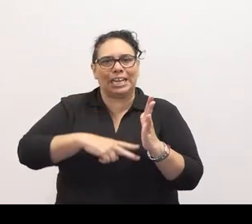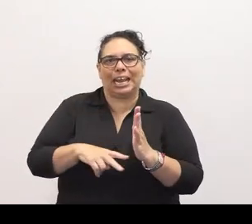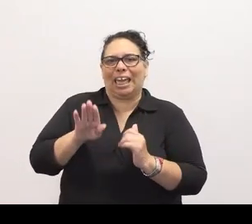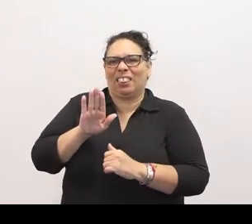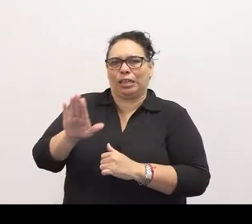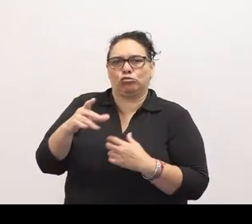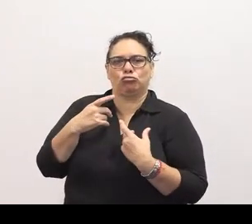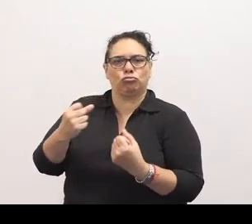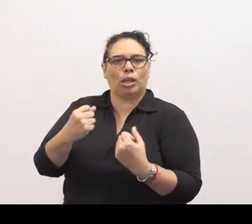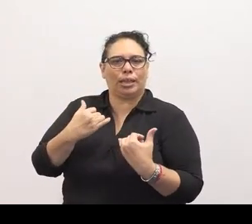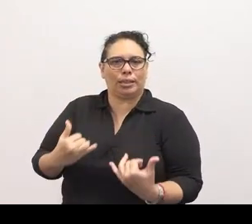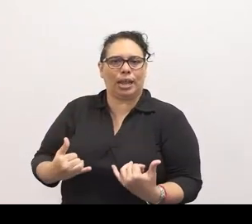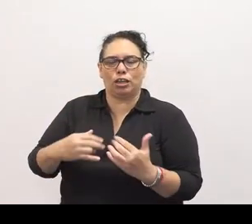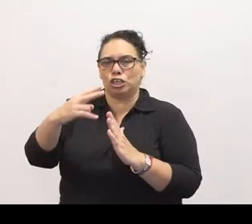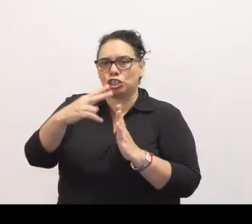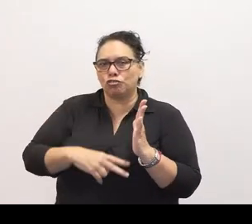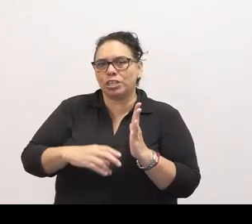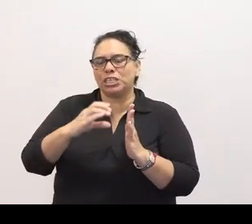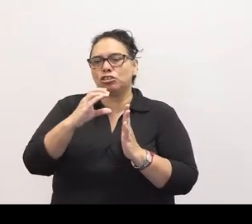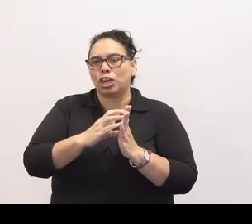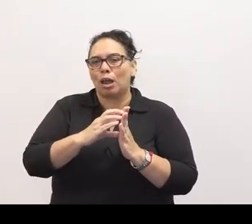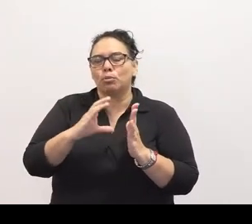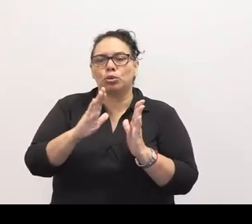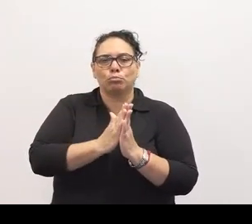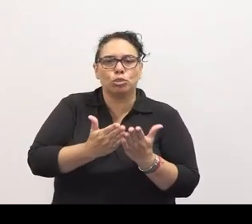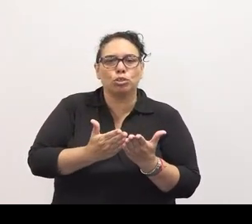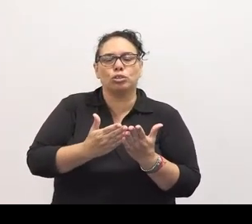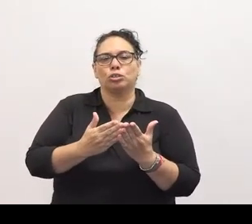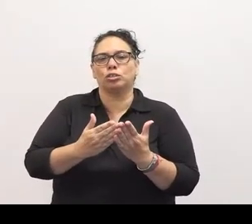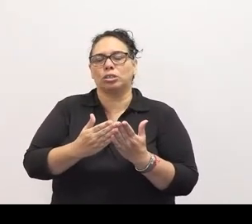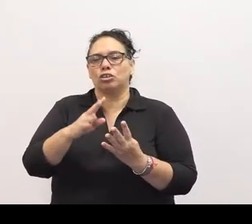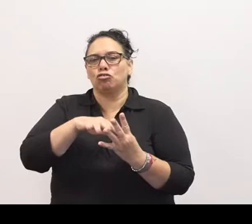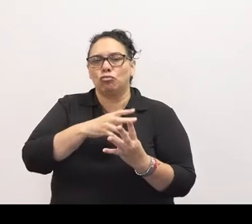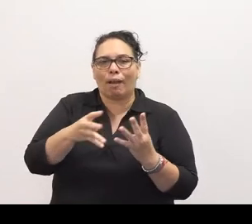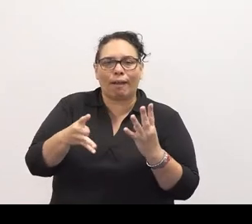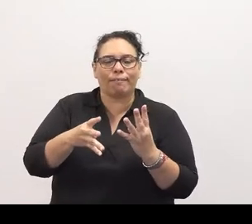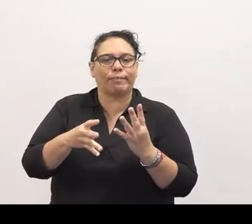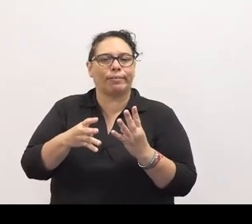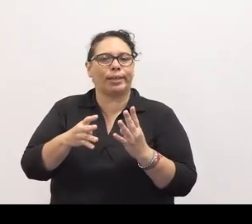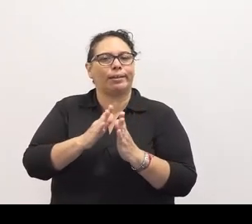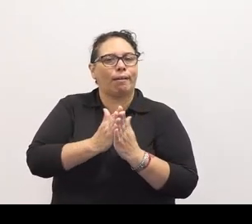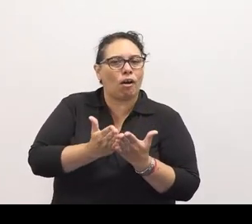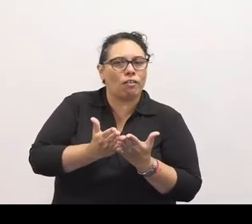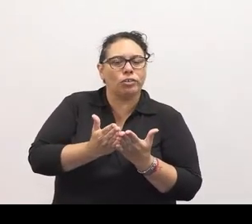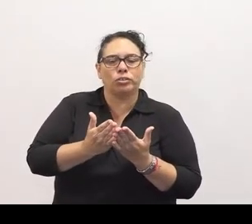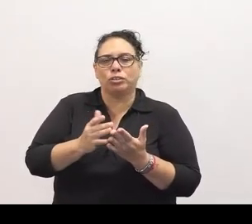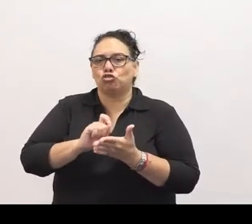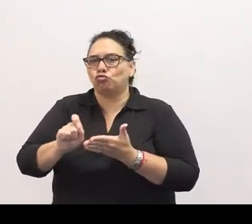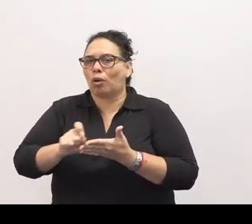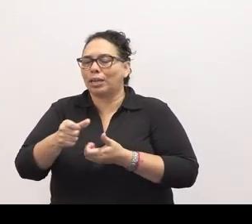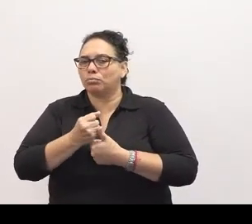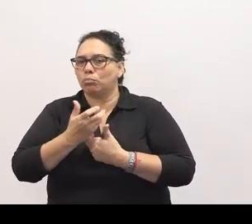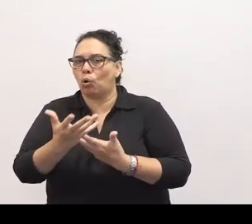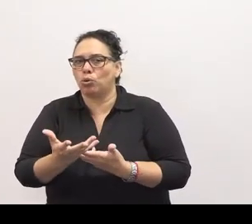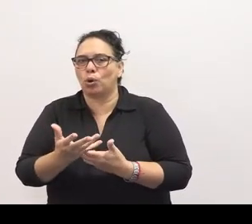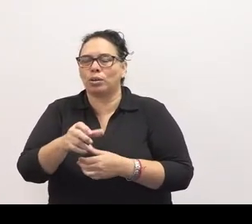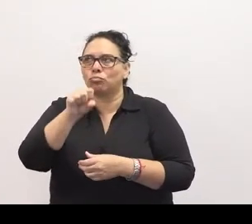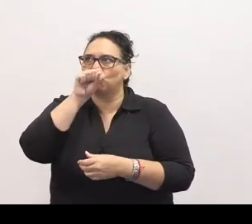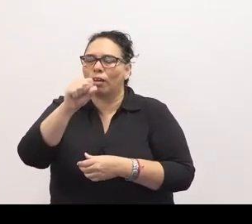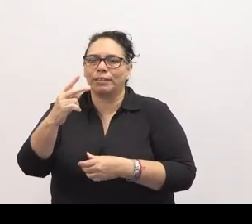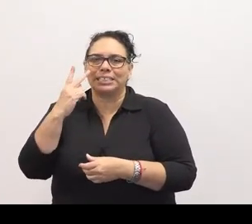academic strength. She reads chapter books, graphic novels, and she writes poetry. It brings me so much joy to see the stack of books next to her